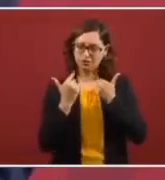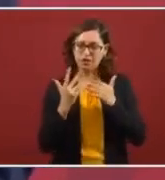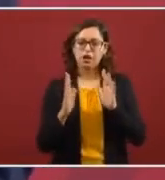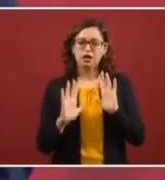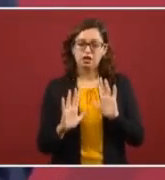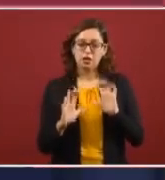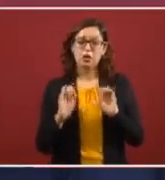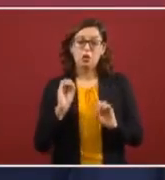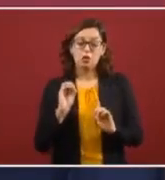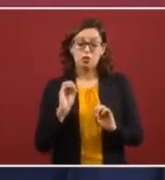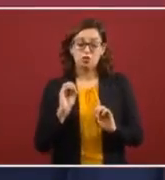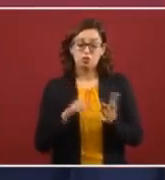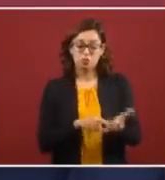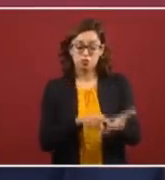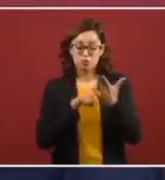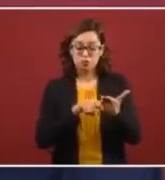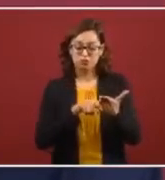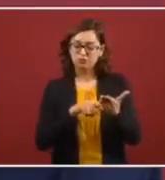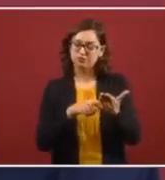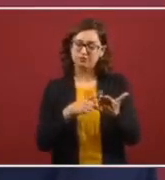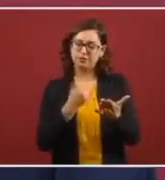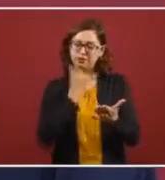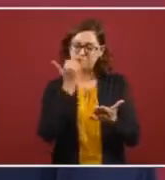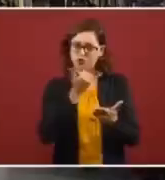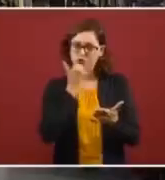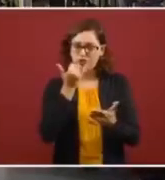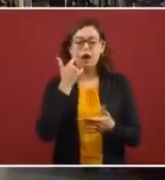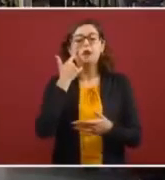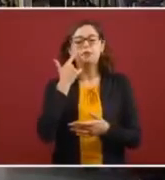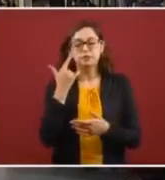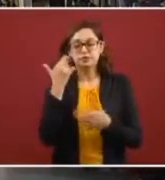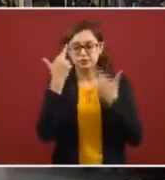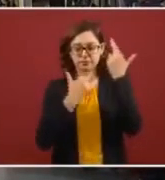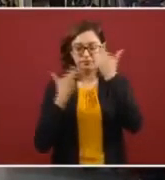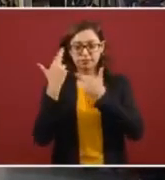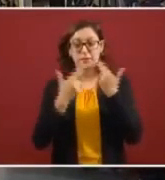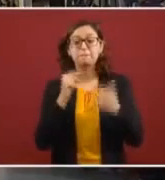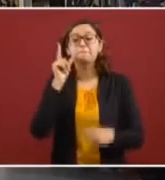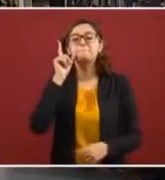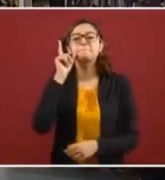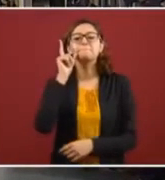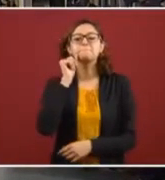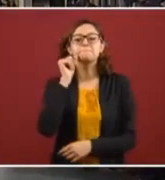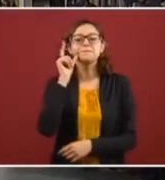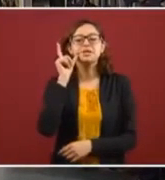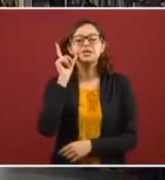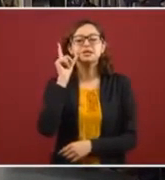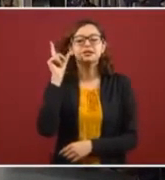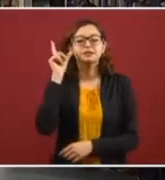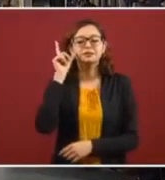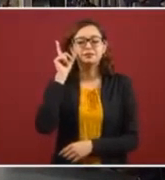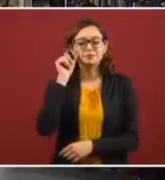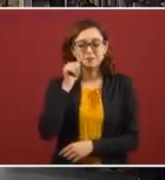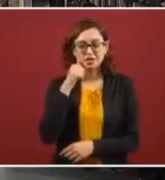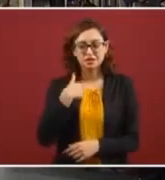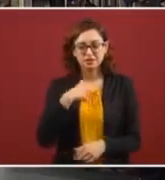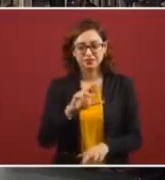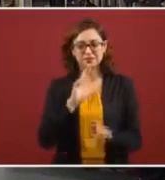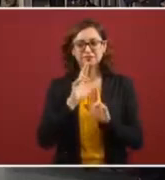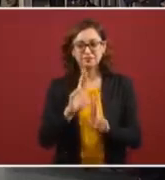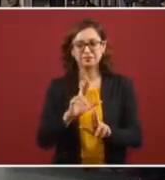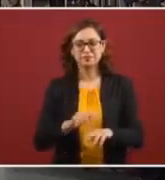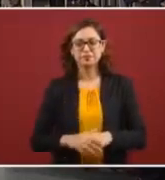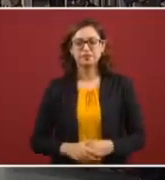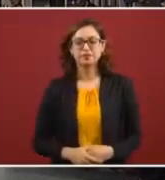they don't obey. Well, sometimes it's not actually the truth, so we need to make sure. We'll check into it. We'll get